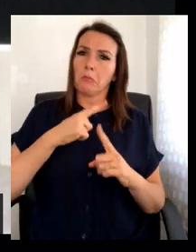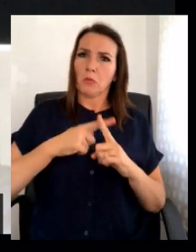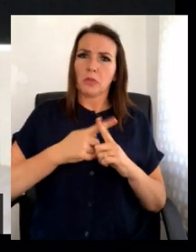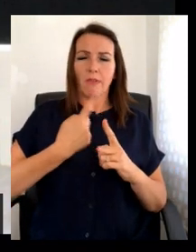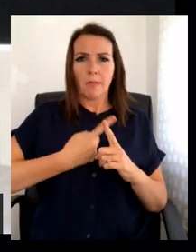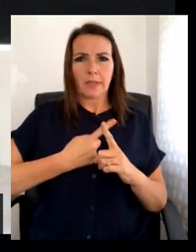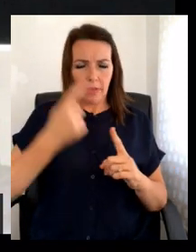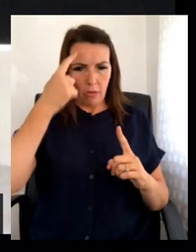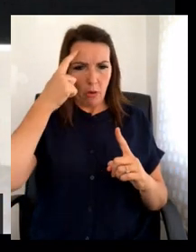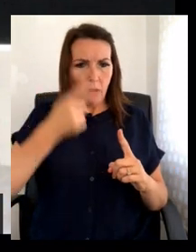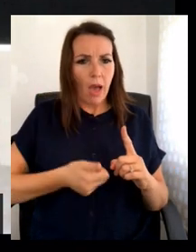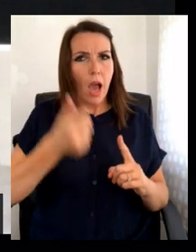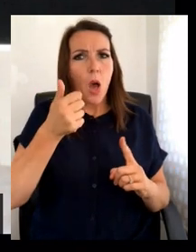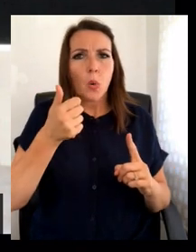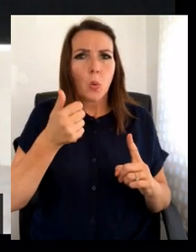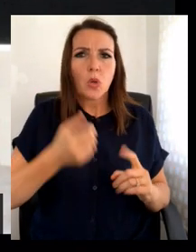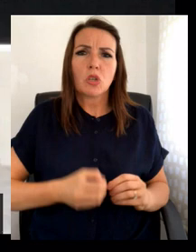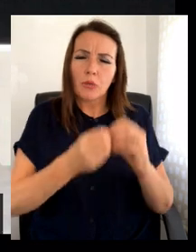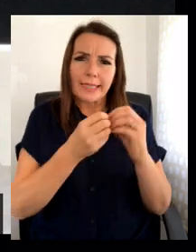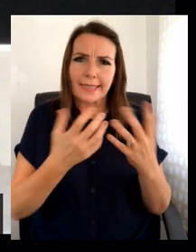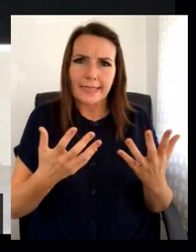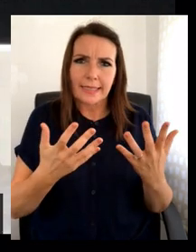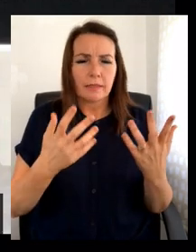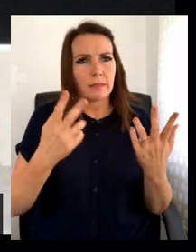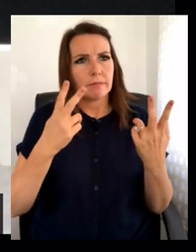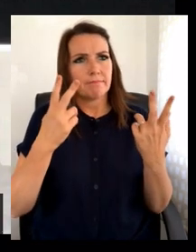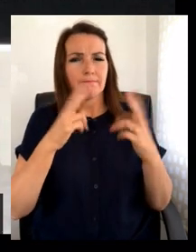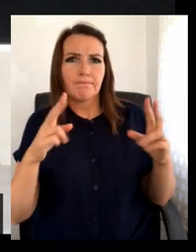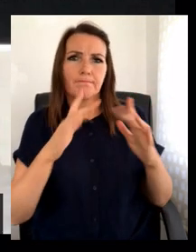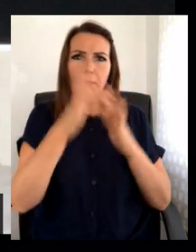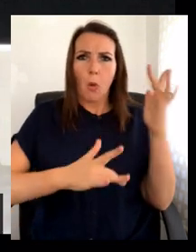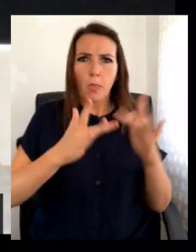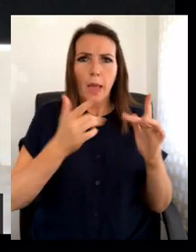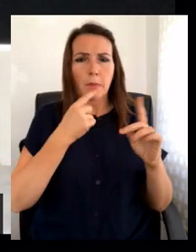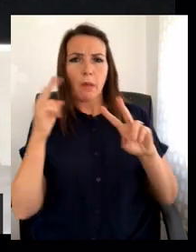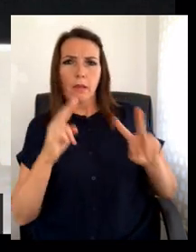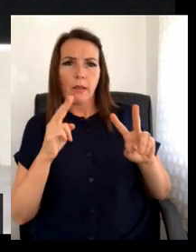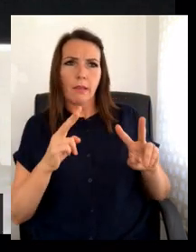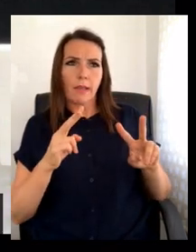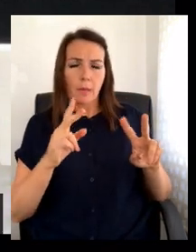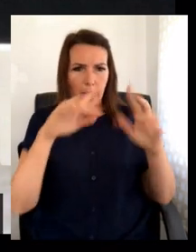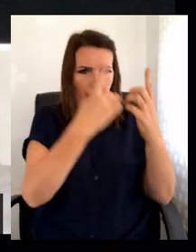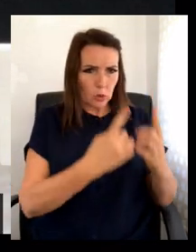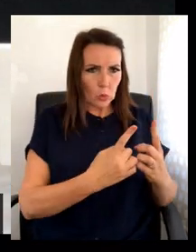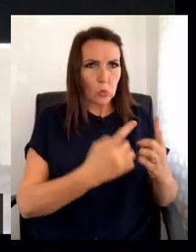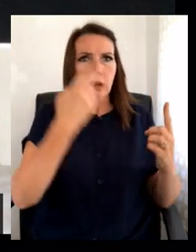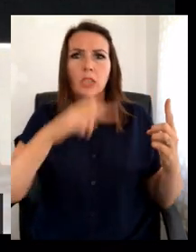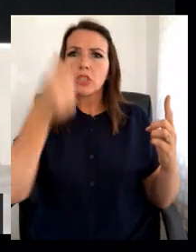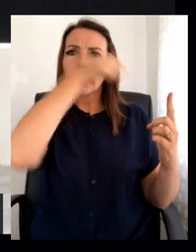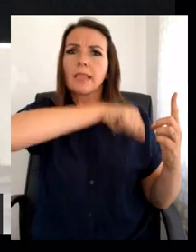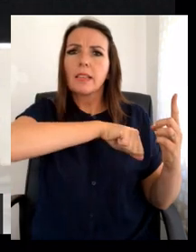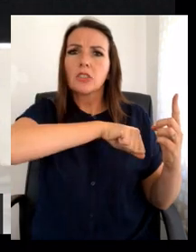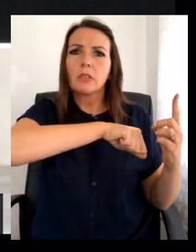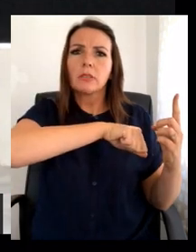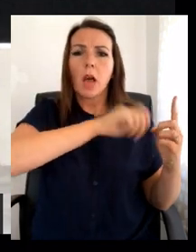we create a virtual stage, how can we explore some of these issues within artificial intelligence and create a digital artwork